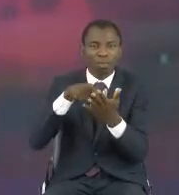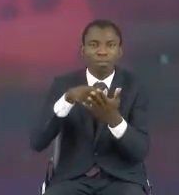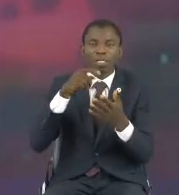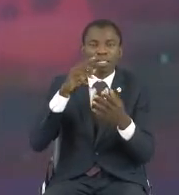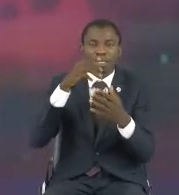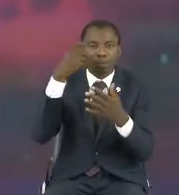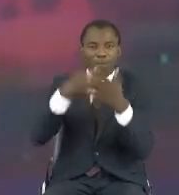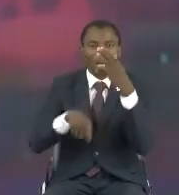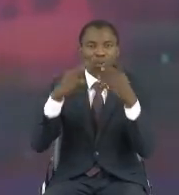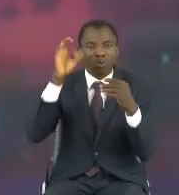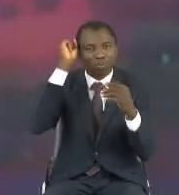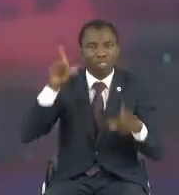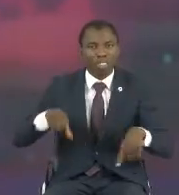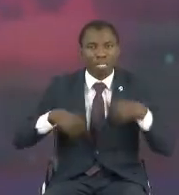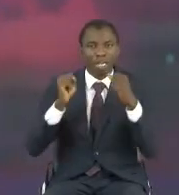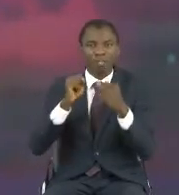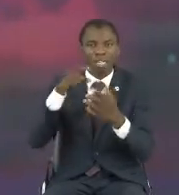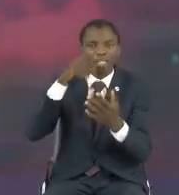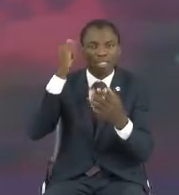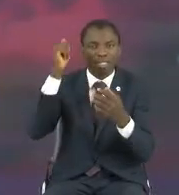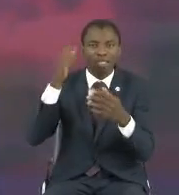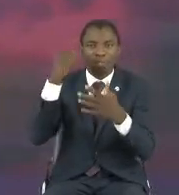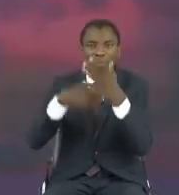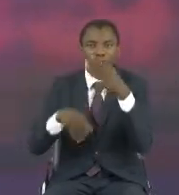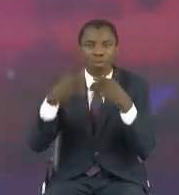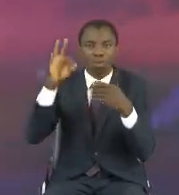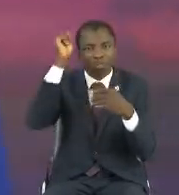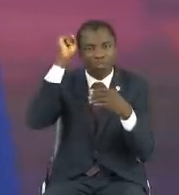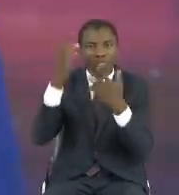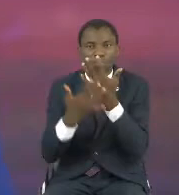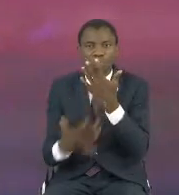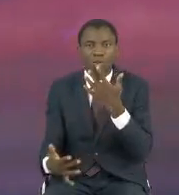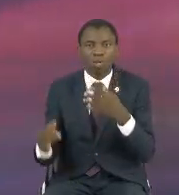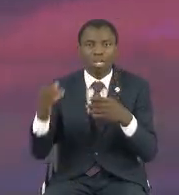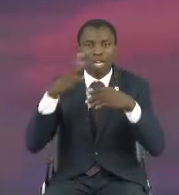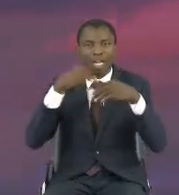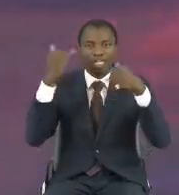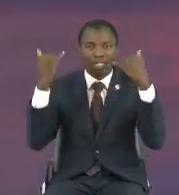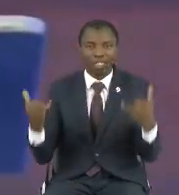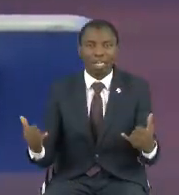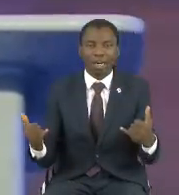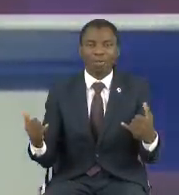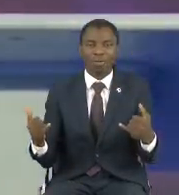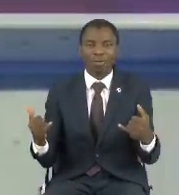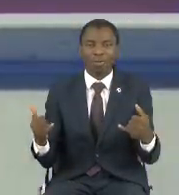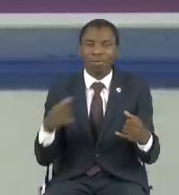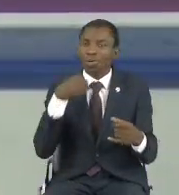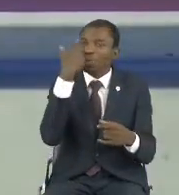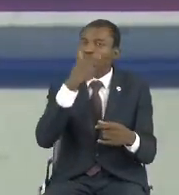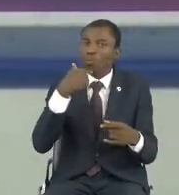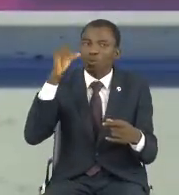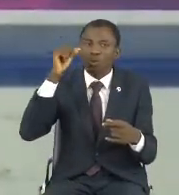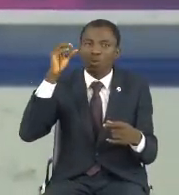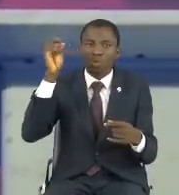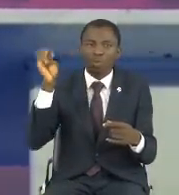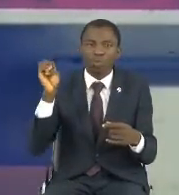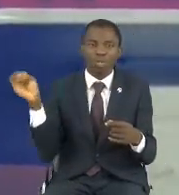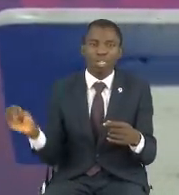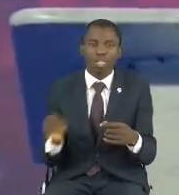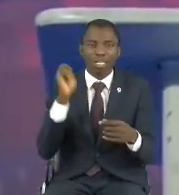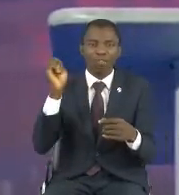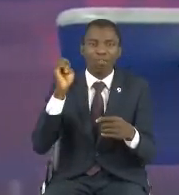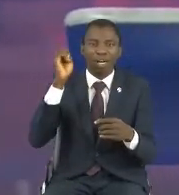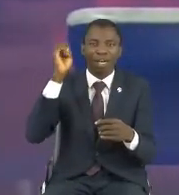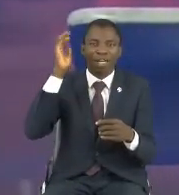life, and the price of his blood. And now, whosoever will, let